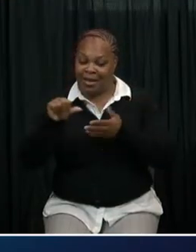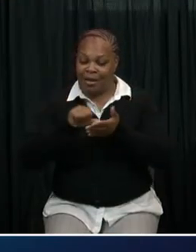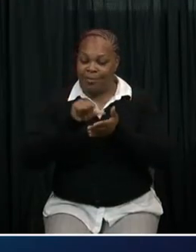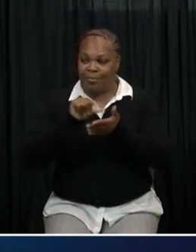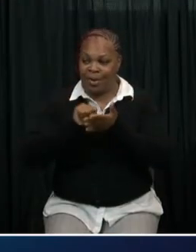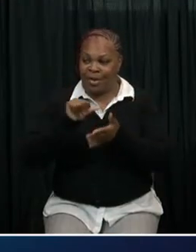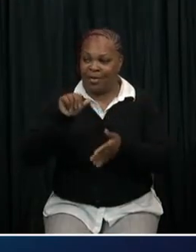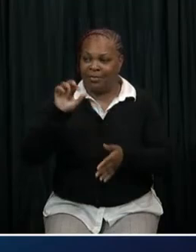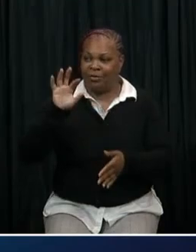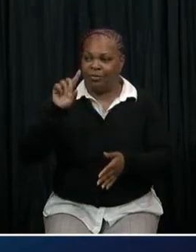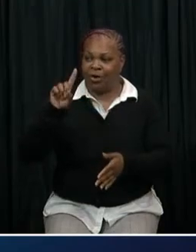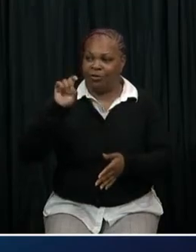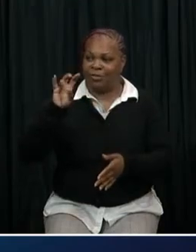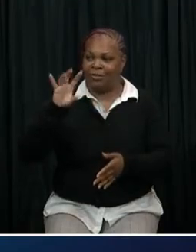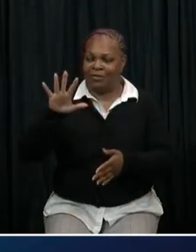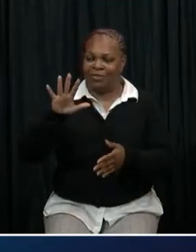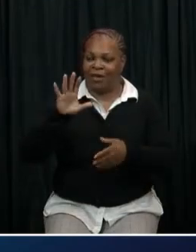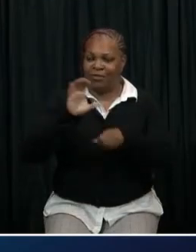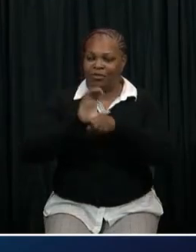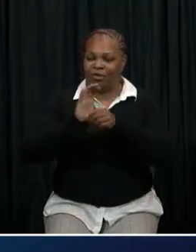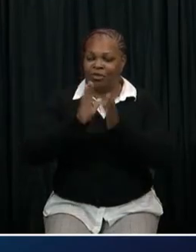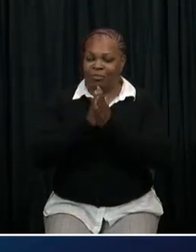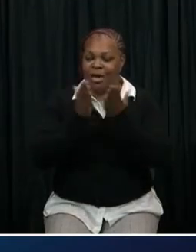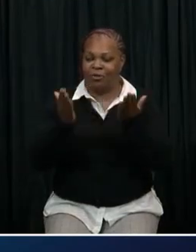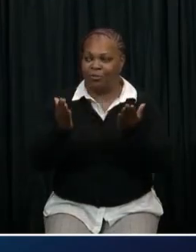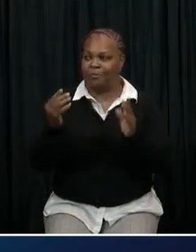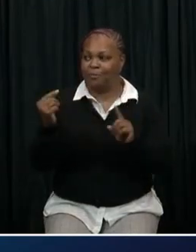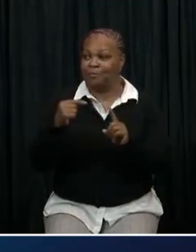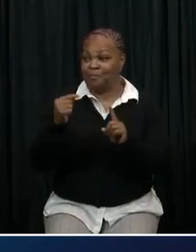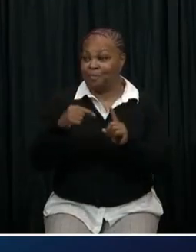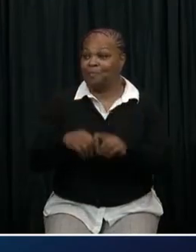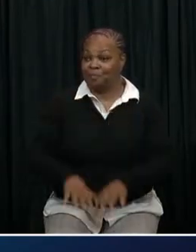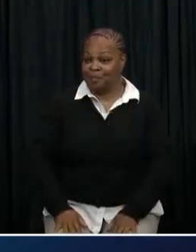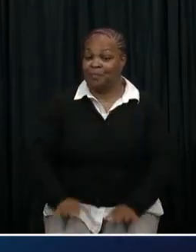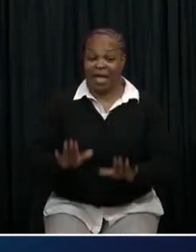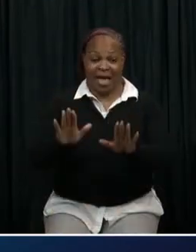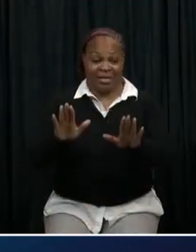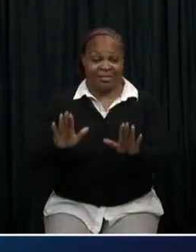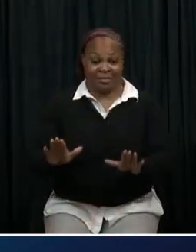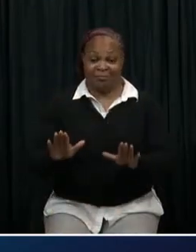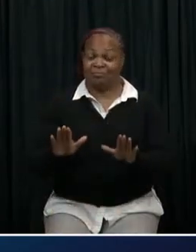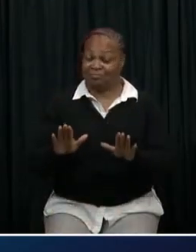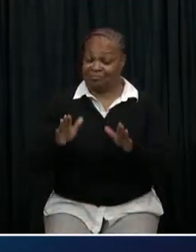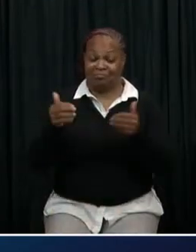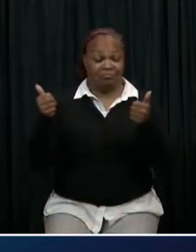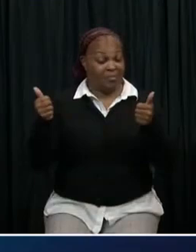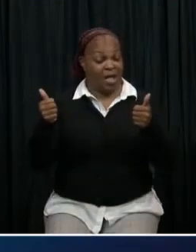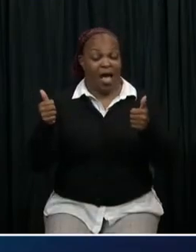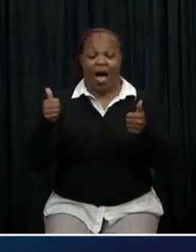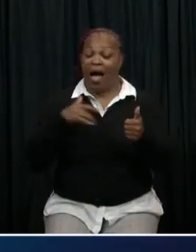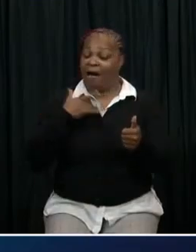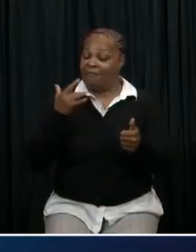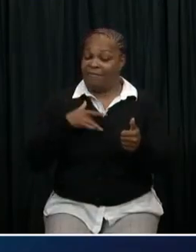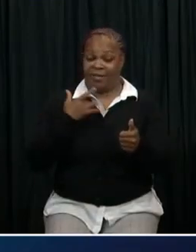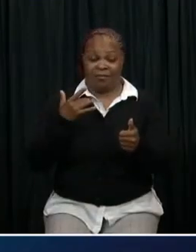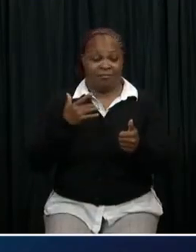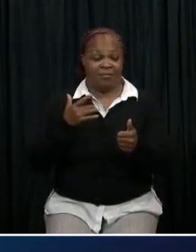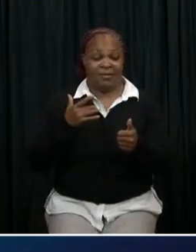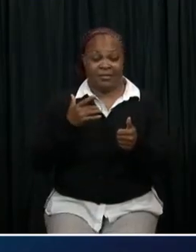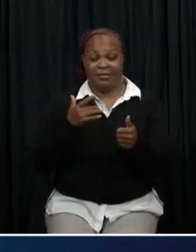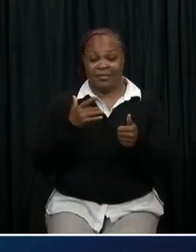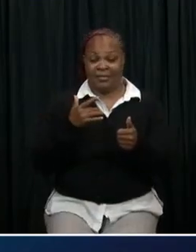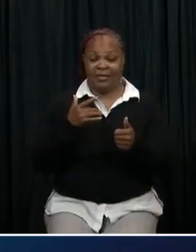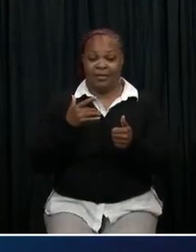church manual. Brother Chair, this is an outstanding initiative. I feel